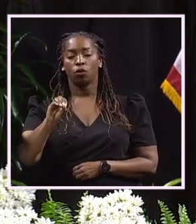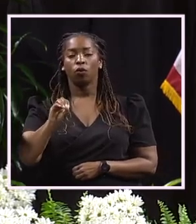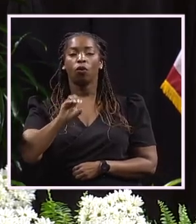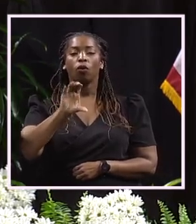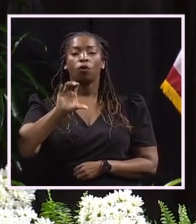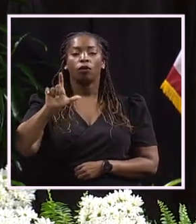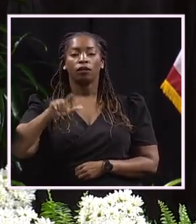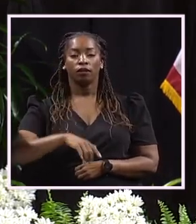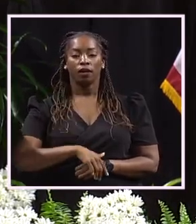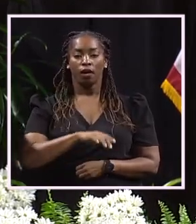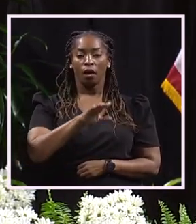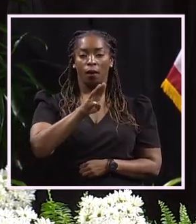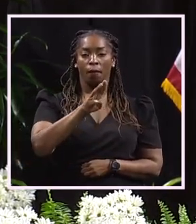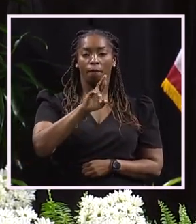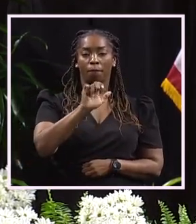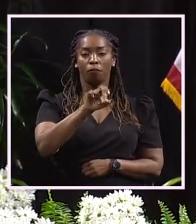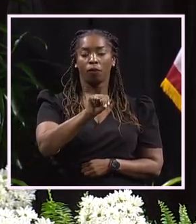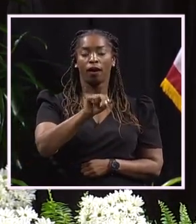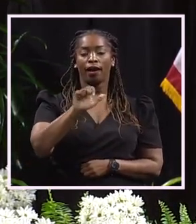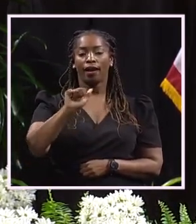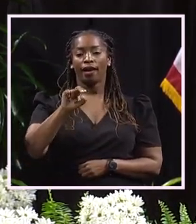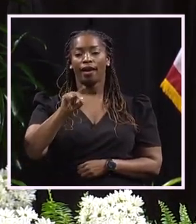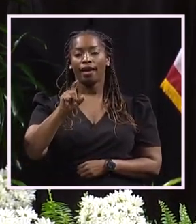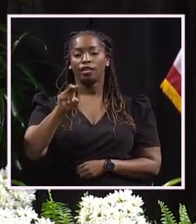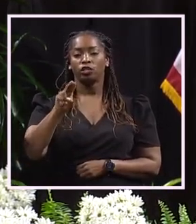Brian Andrew Kiwi,